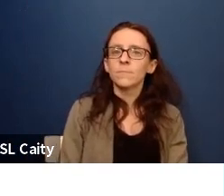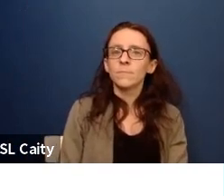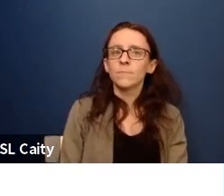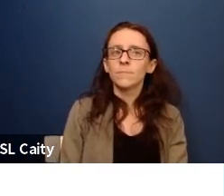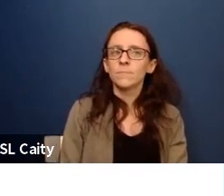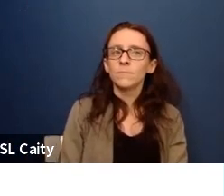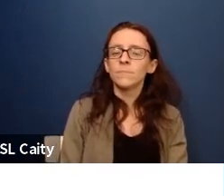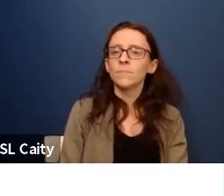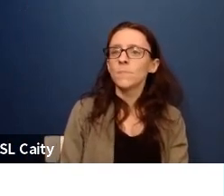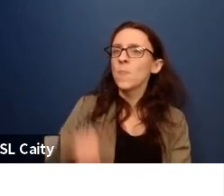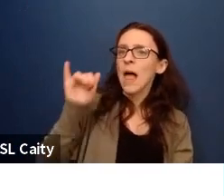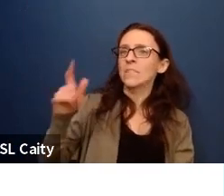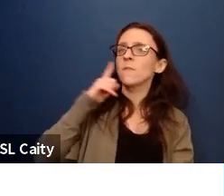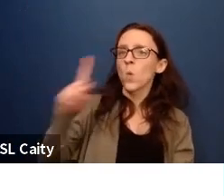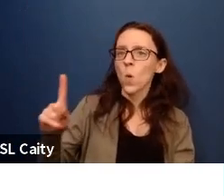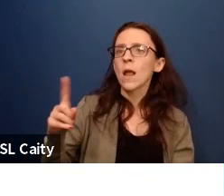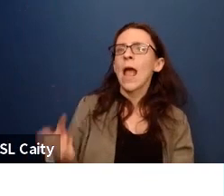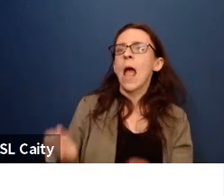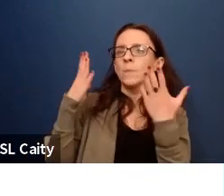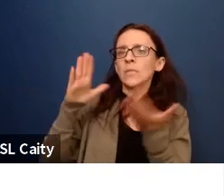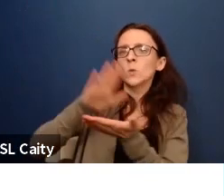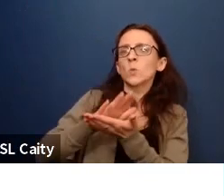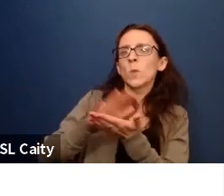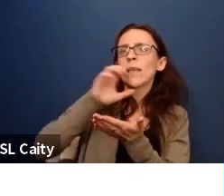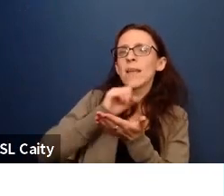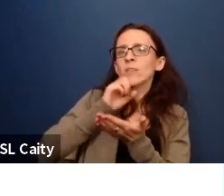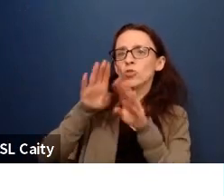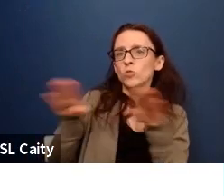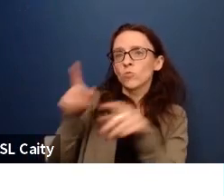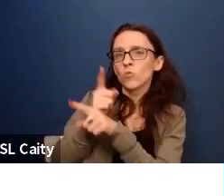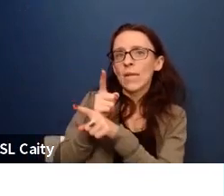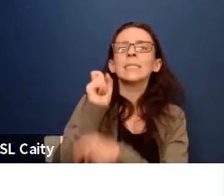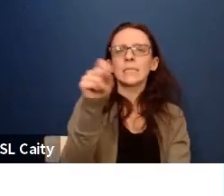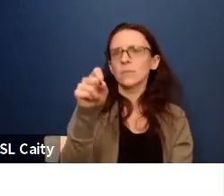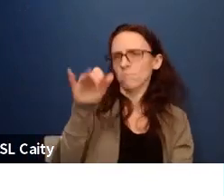And that's for number of school-age children, not, right? Yeah.